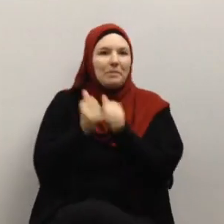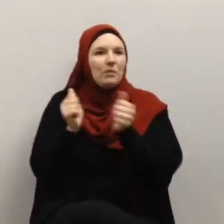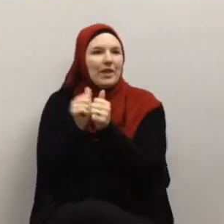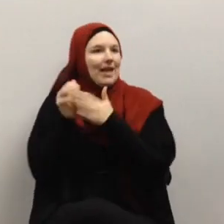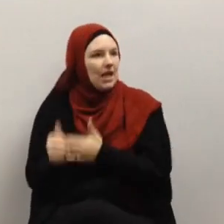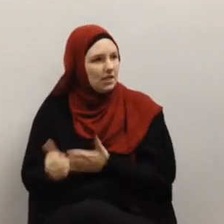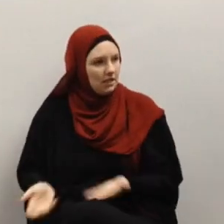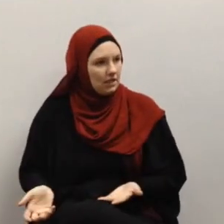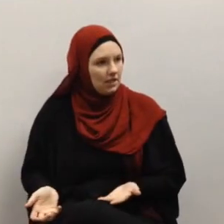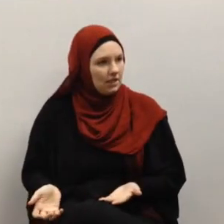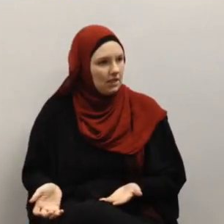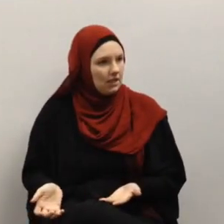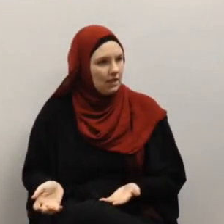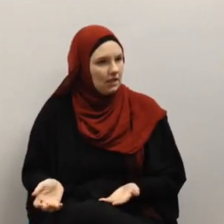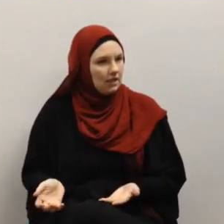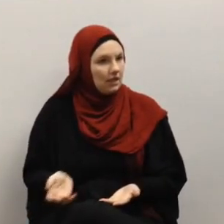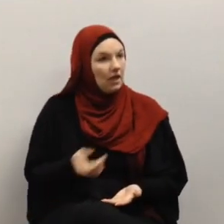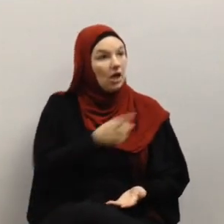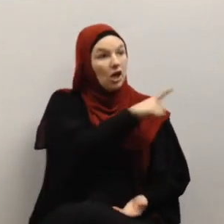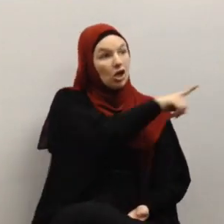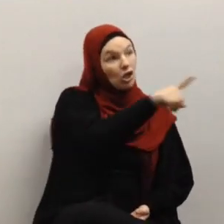itself overriding